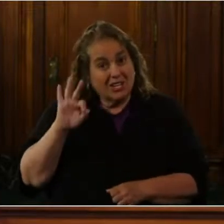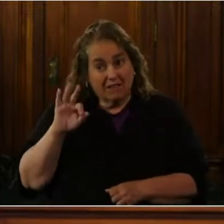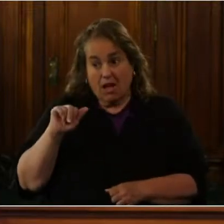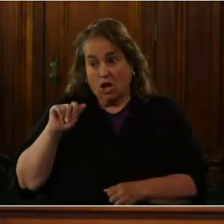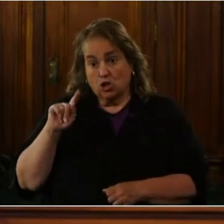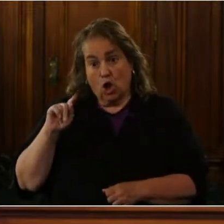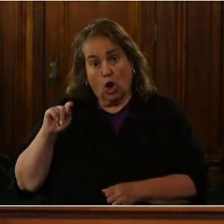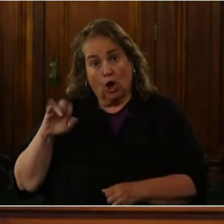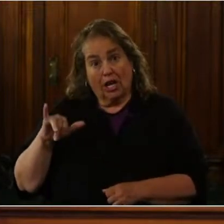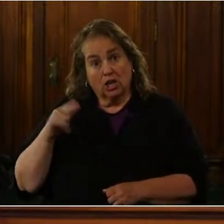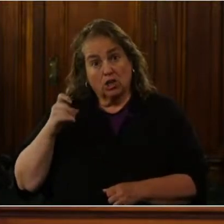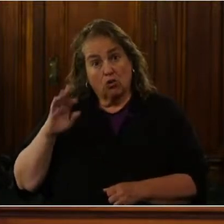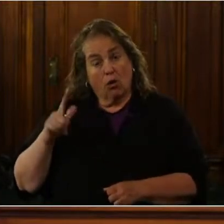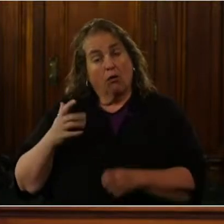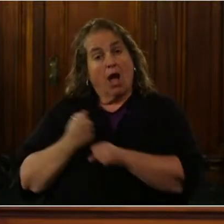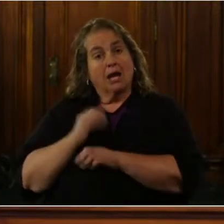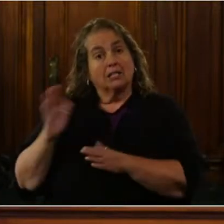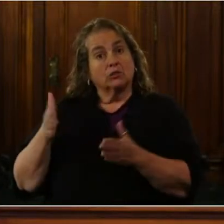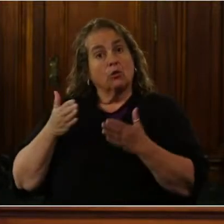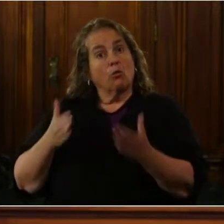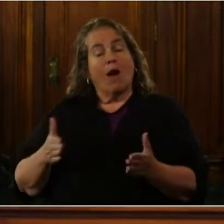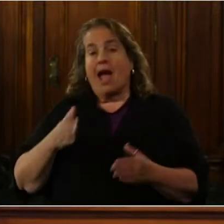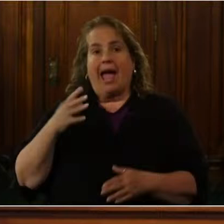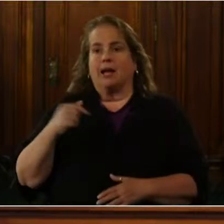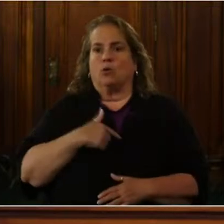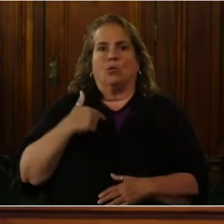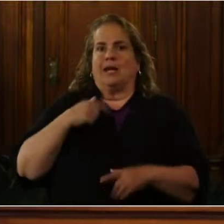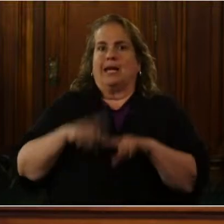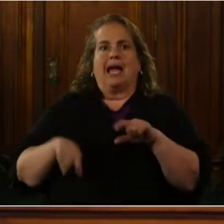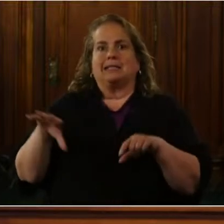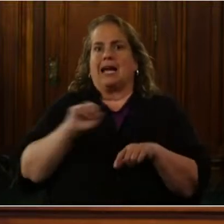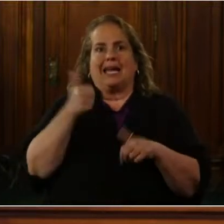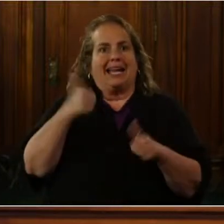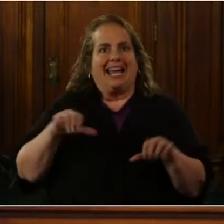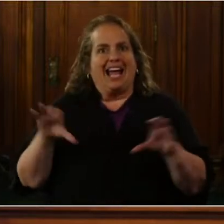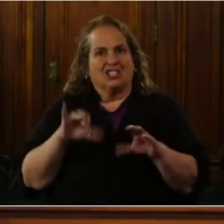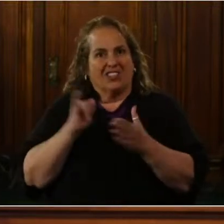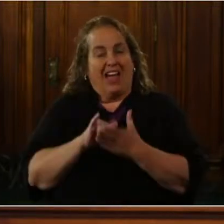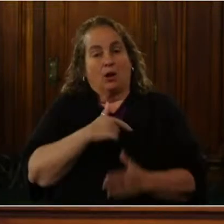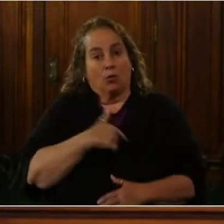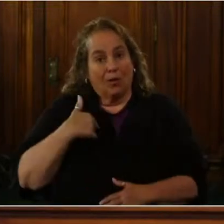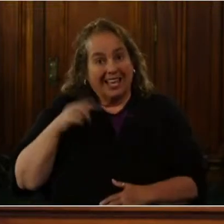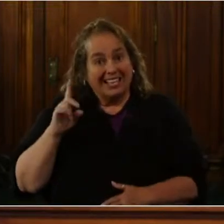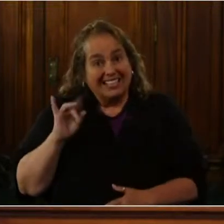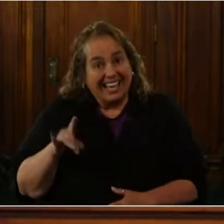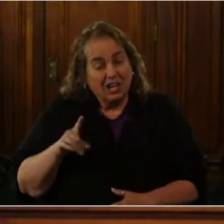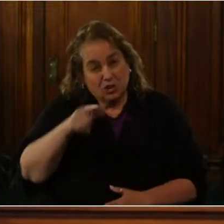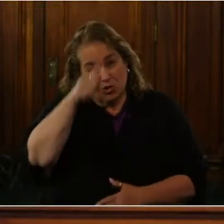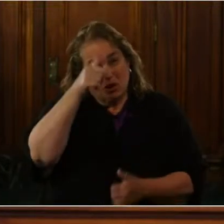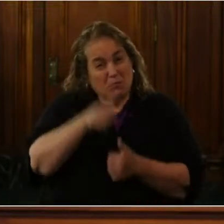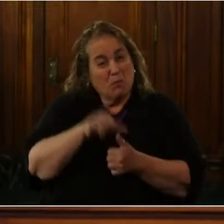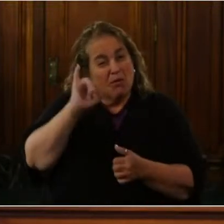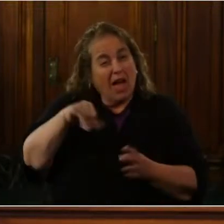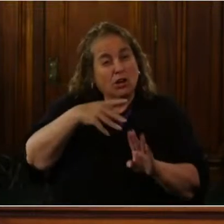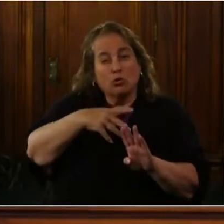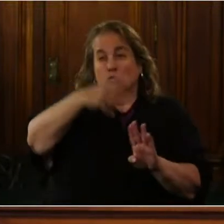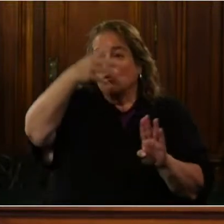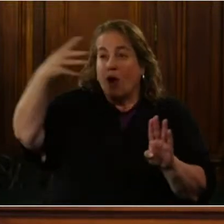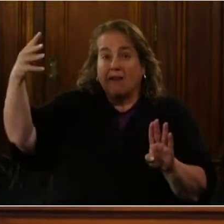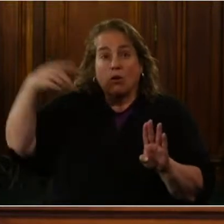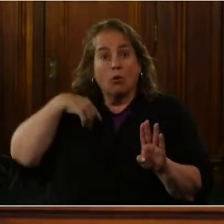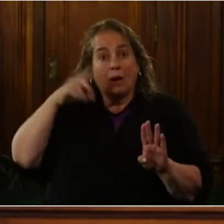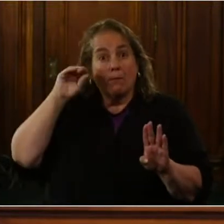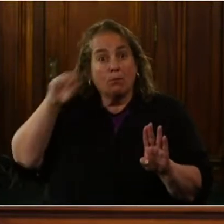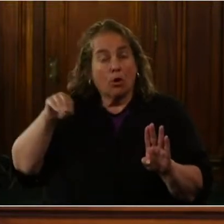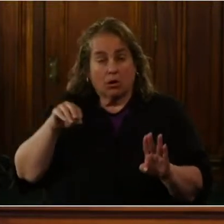his way and there were impediments and we could not have taken the actions that we did? I mean, do you remember the graph that we put up where